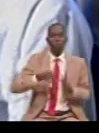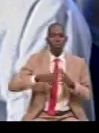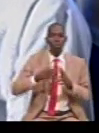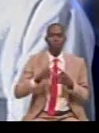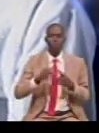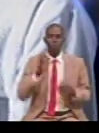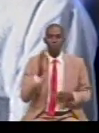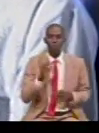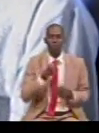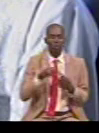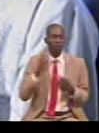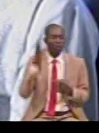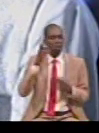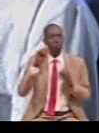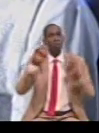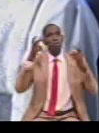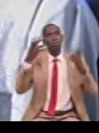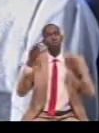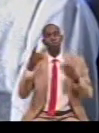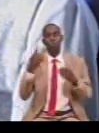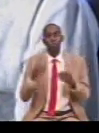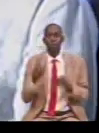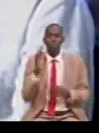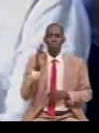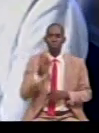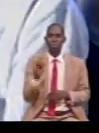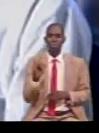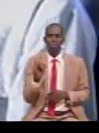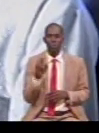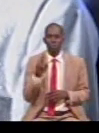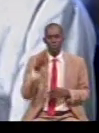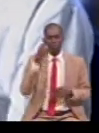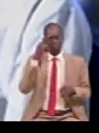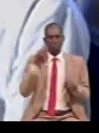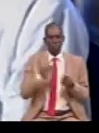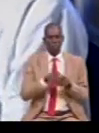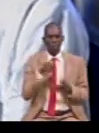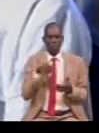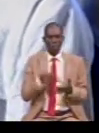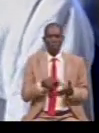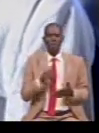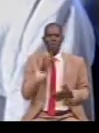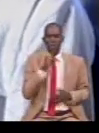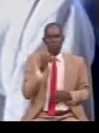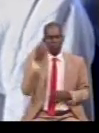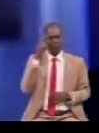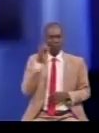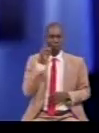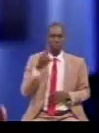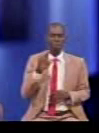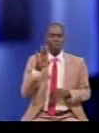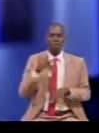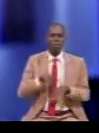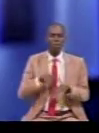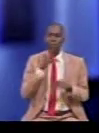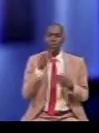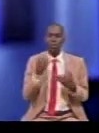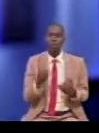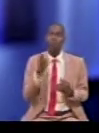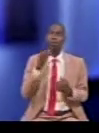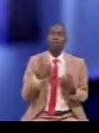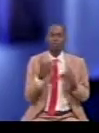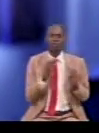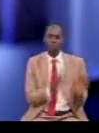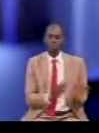the title of the message, I said, yes, this is for me. My time has arrived. God has already planned it